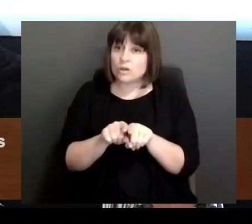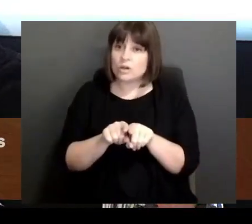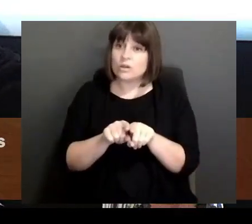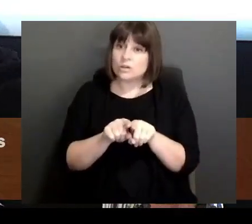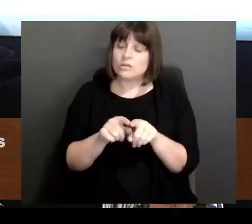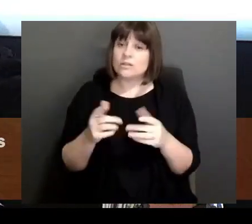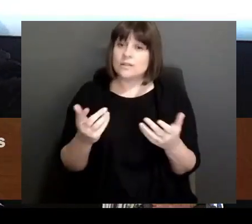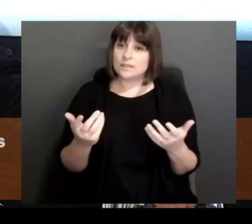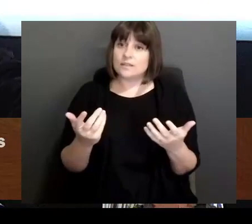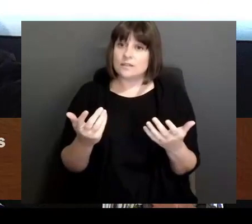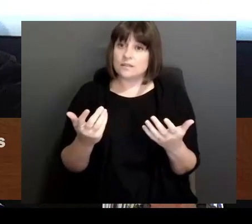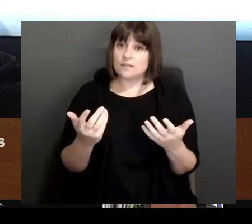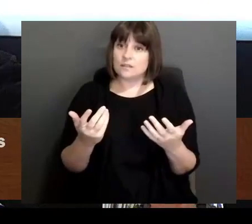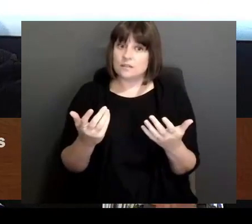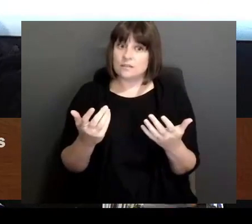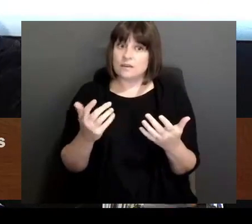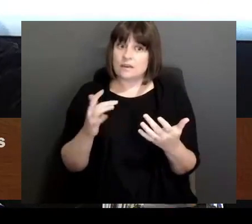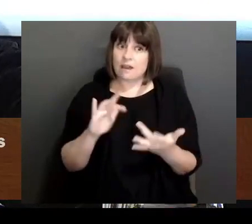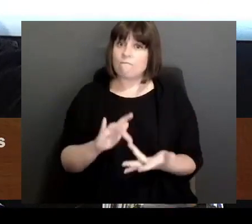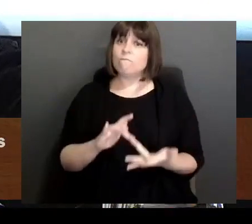properly formally recognised